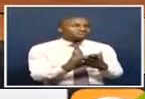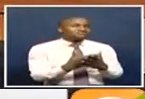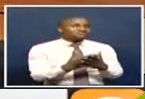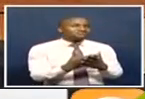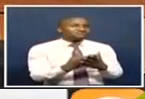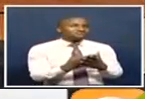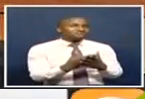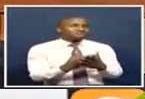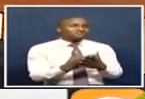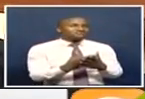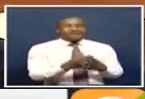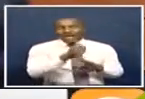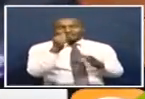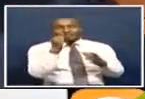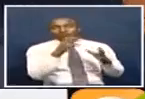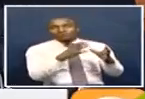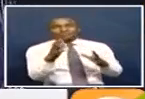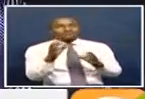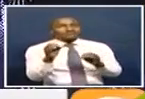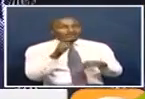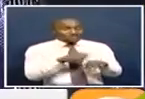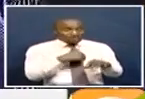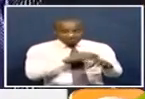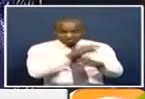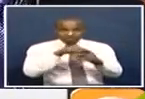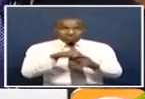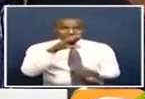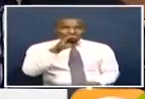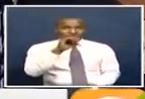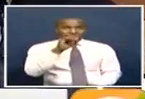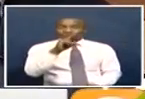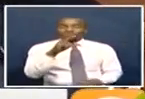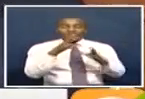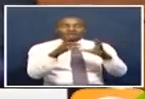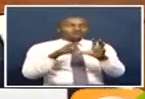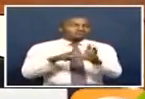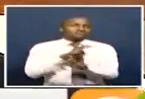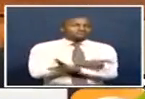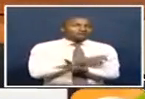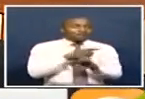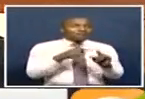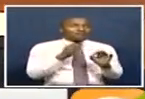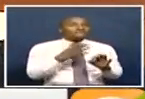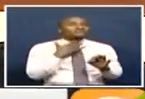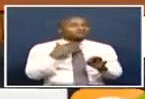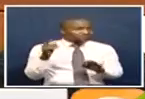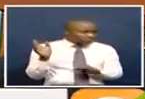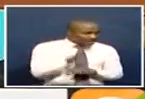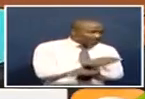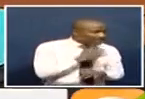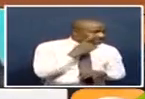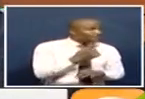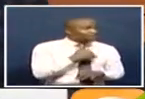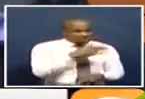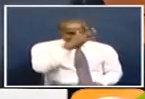Mama. We had no other political party. But when I went to KOTU, I became partless. But if you want to get to my roots, then you have got to get me to